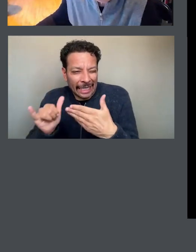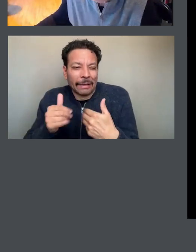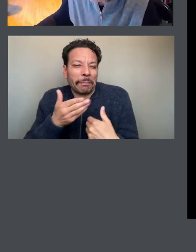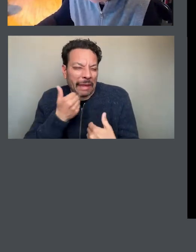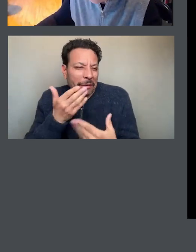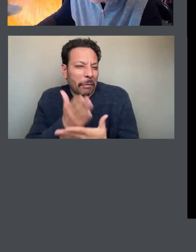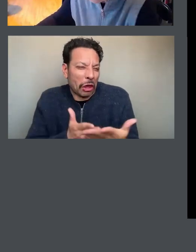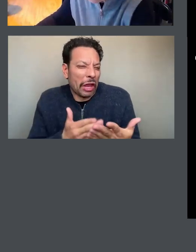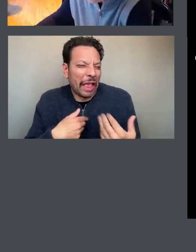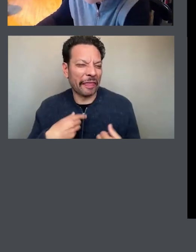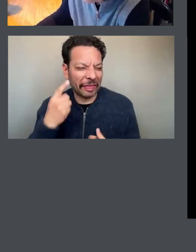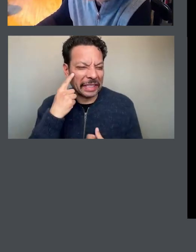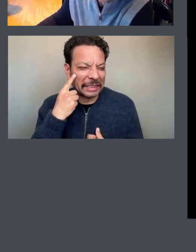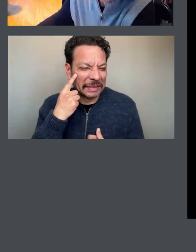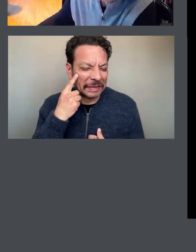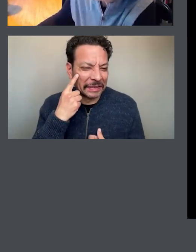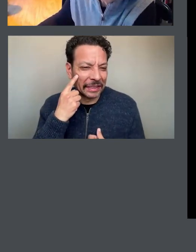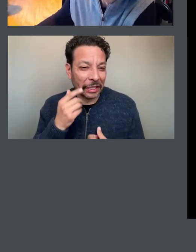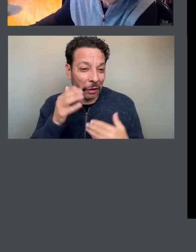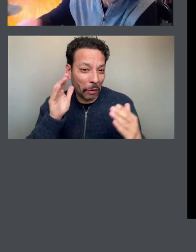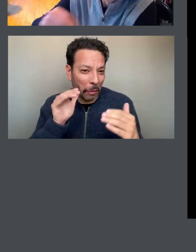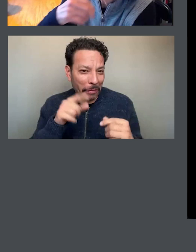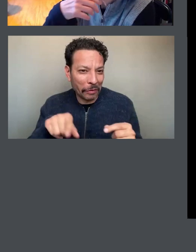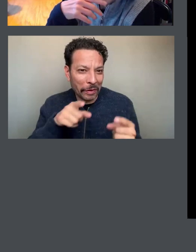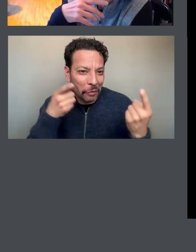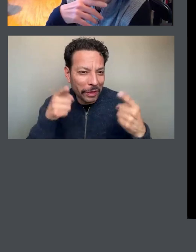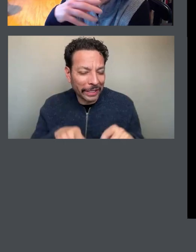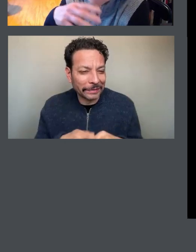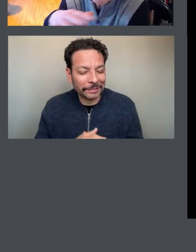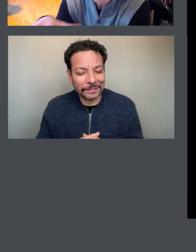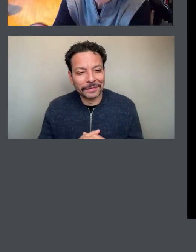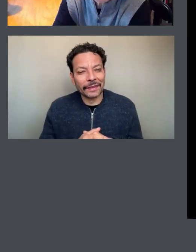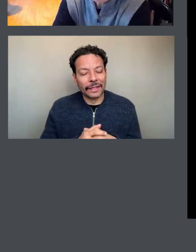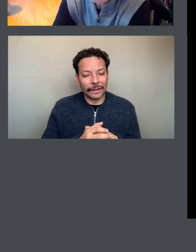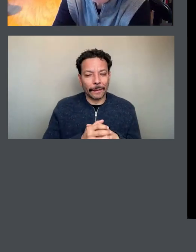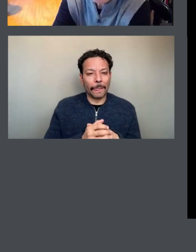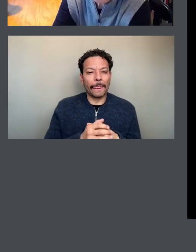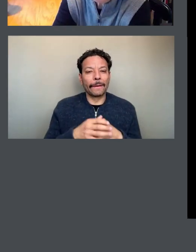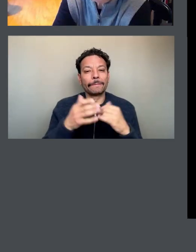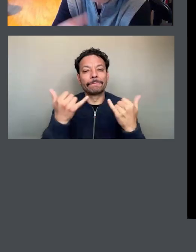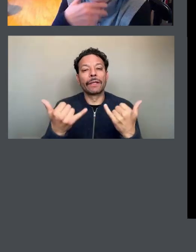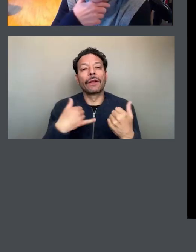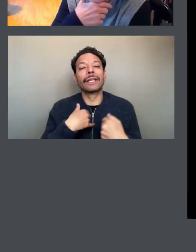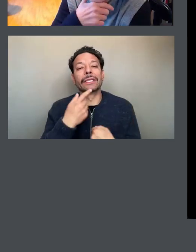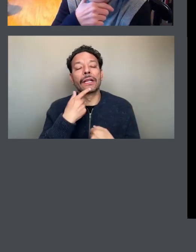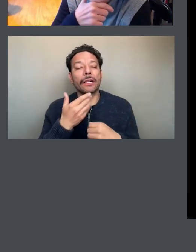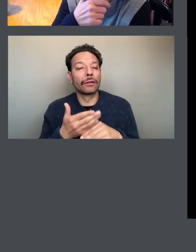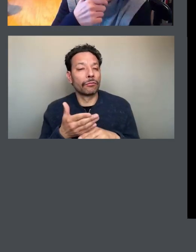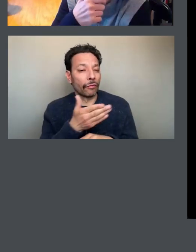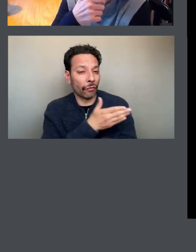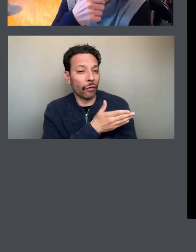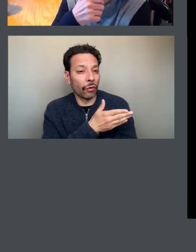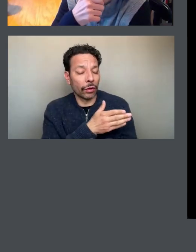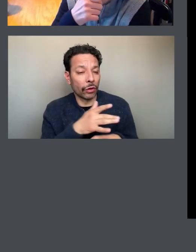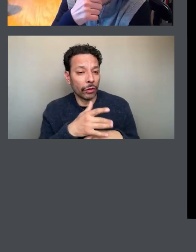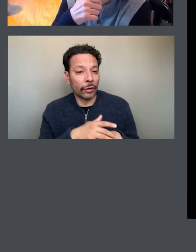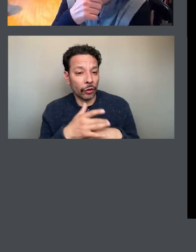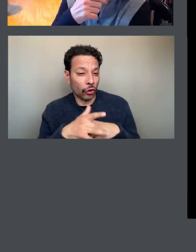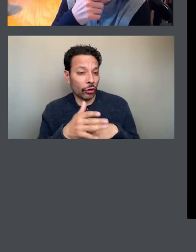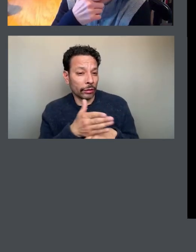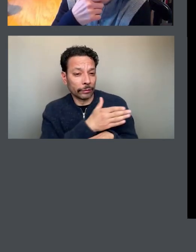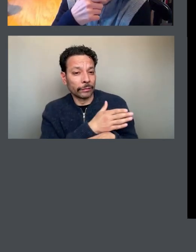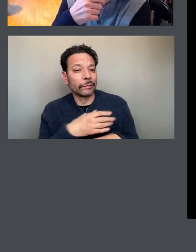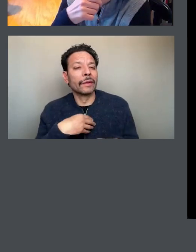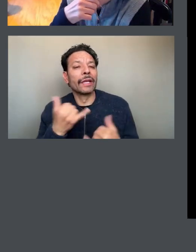I think. I hope you agree. So now, as I said earlier, is the time that I'd like to talk